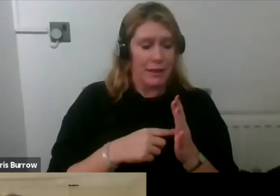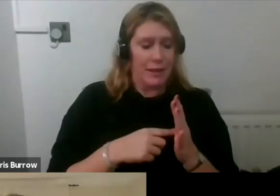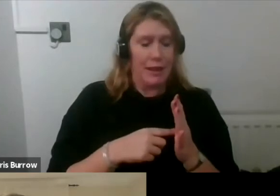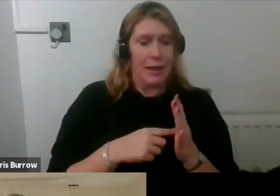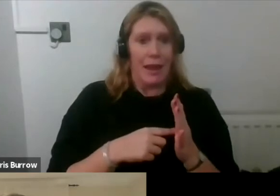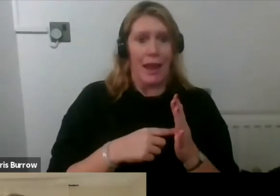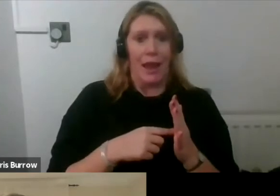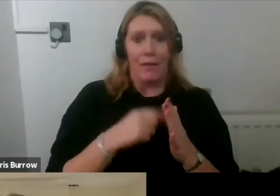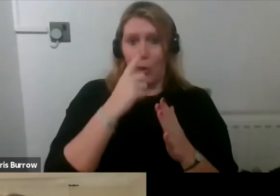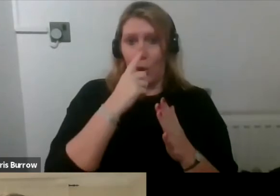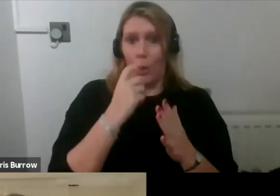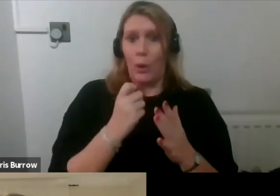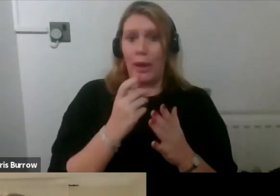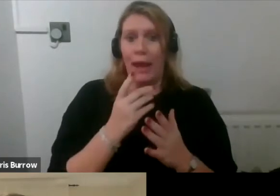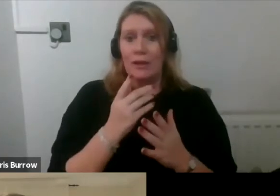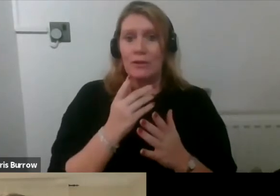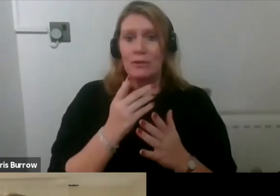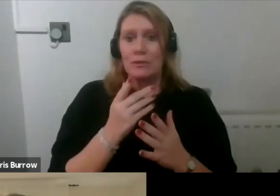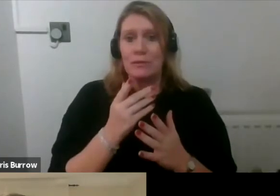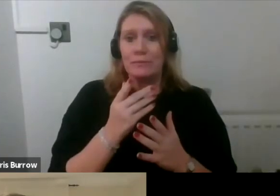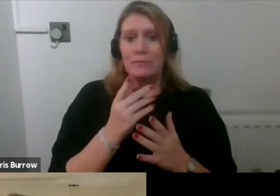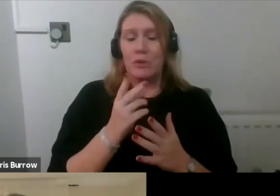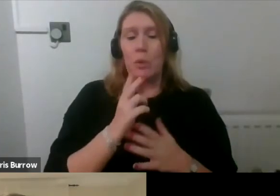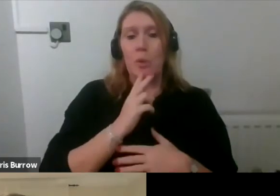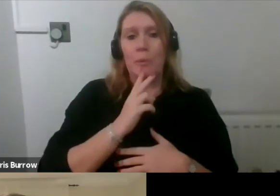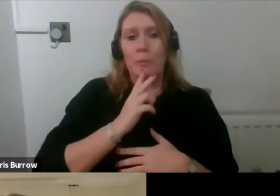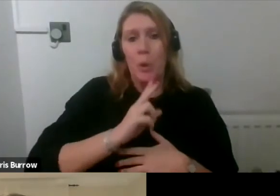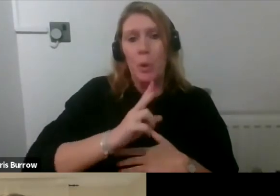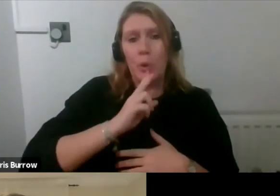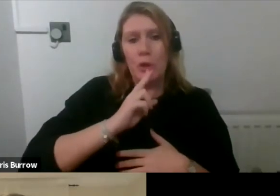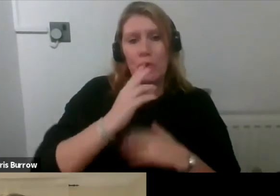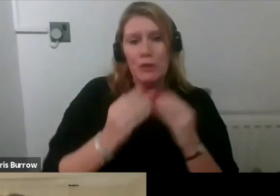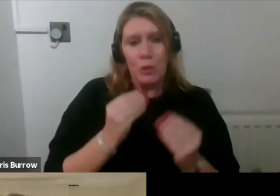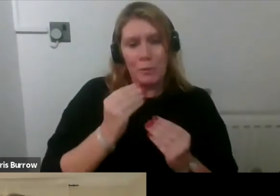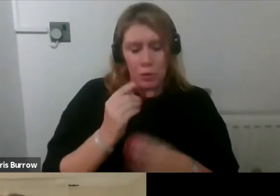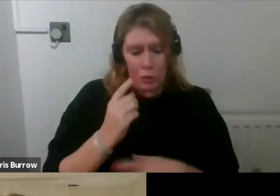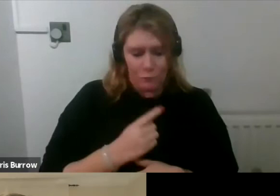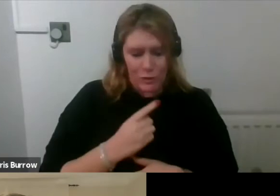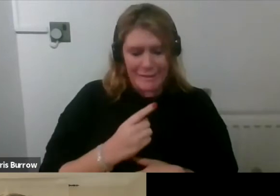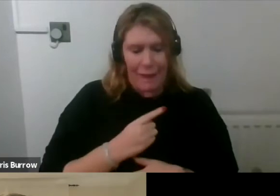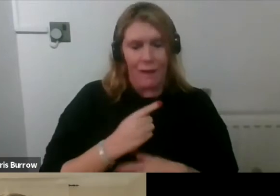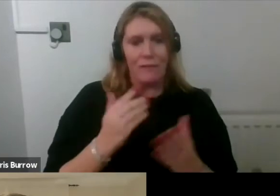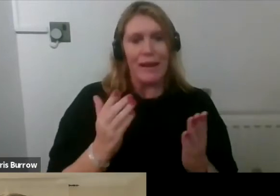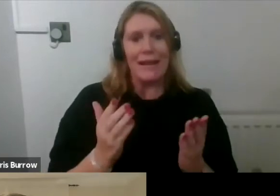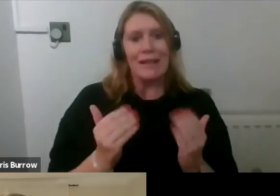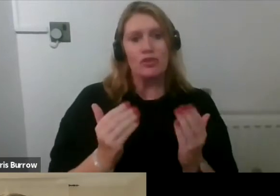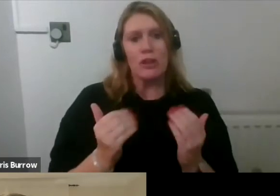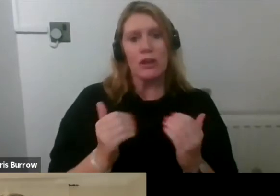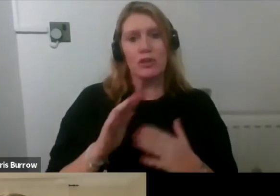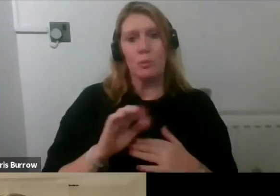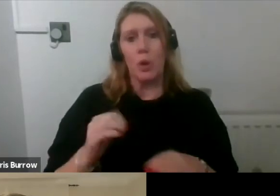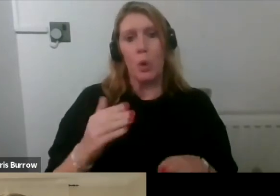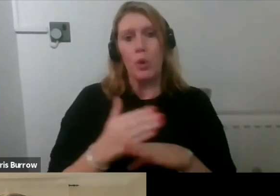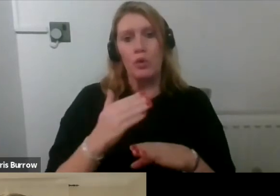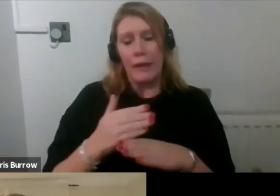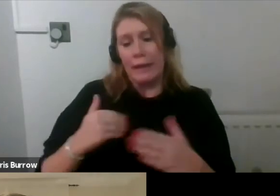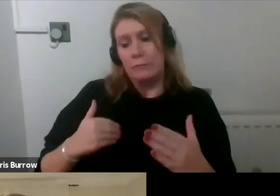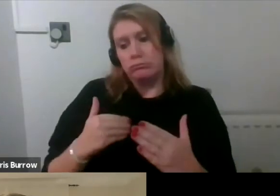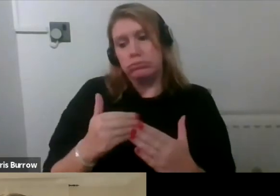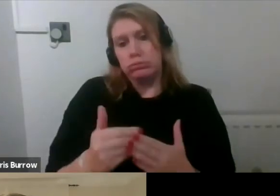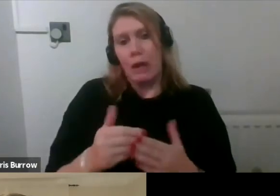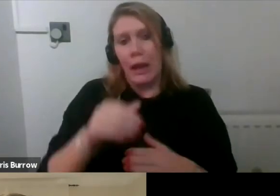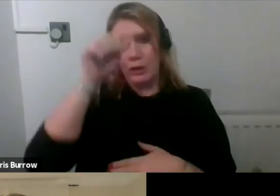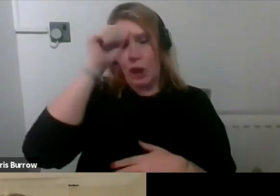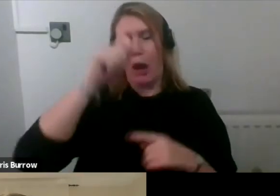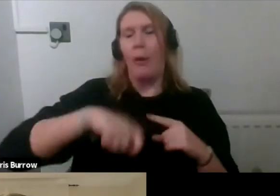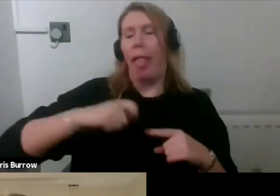audio description and a little bit of introduction to your career to date. I know it's very